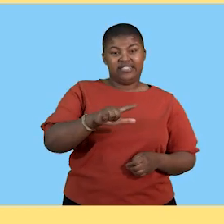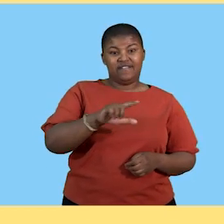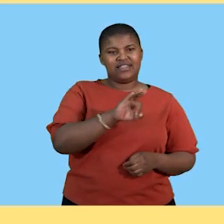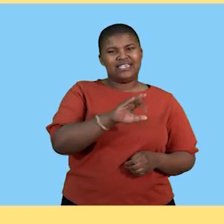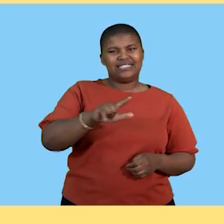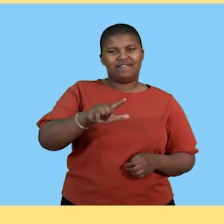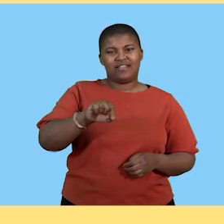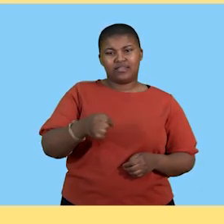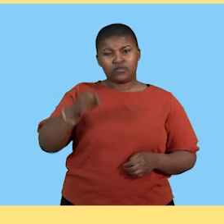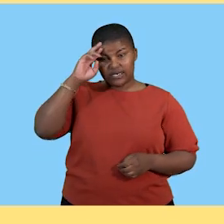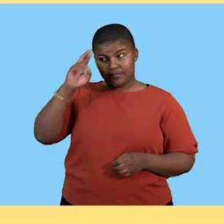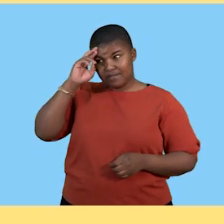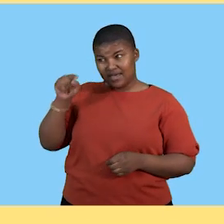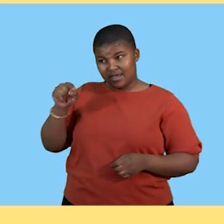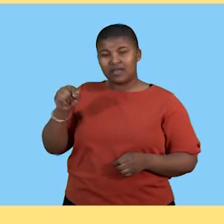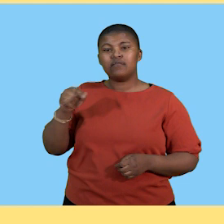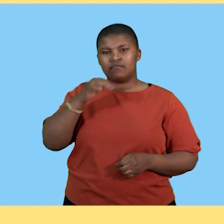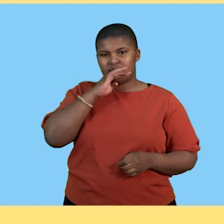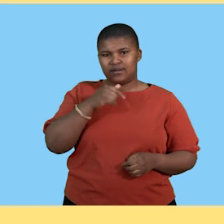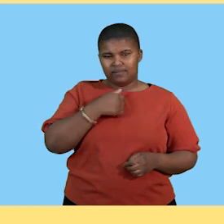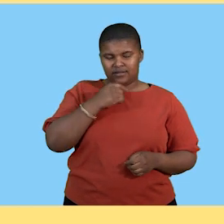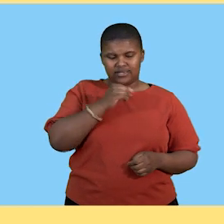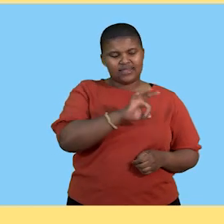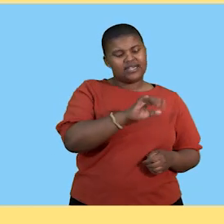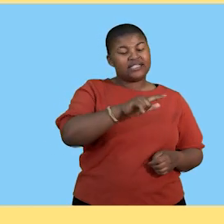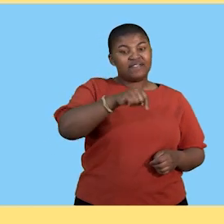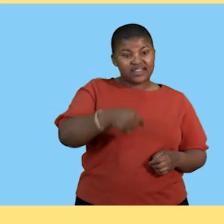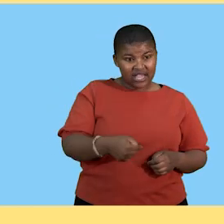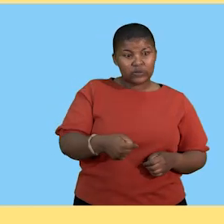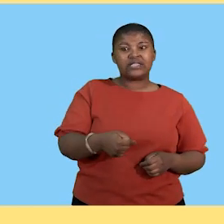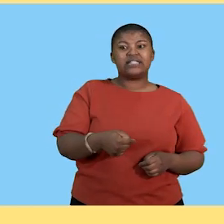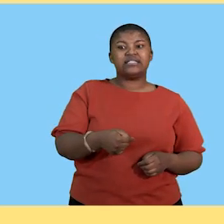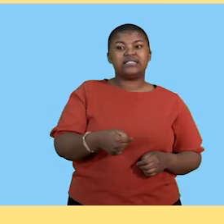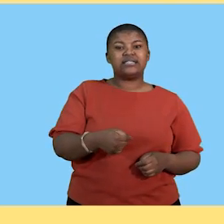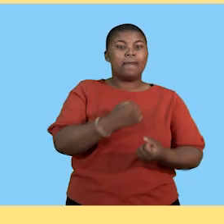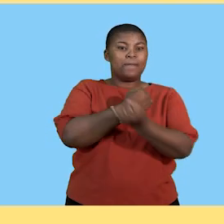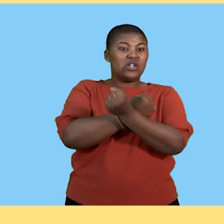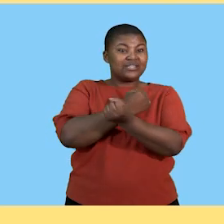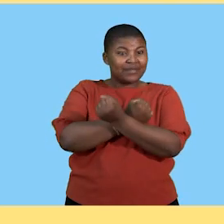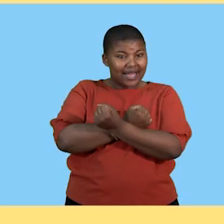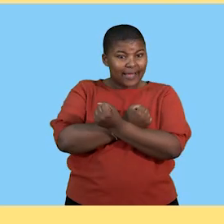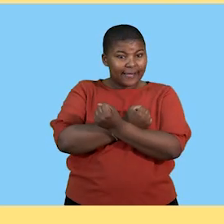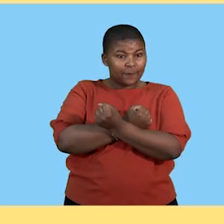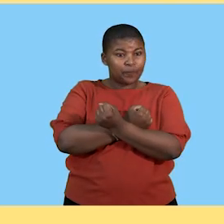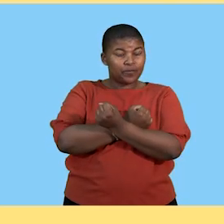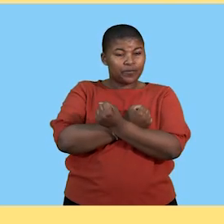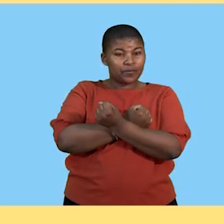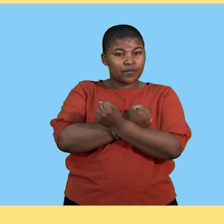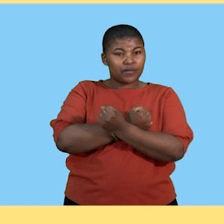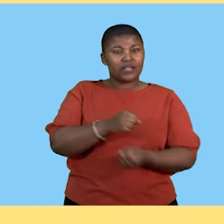for 37,000. Remember this one. So come here and I'll say 37,000.